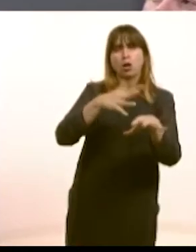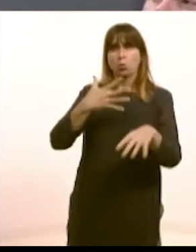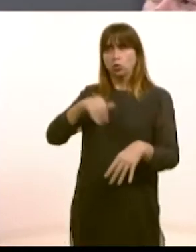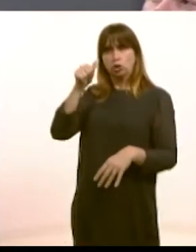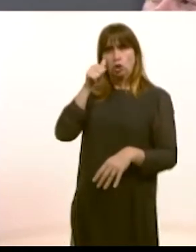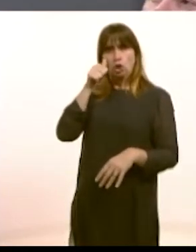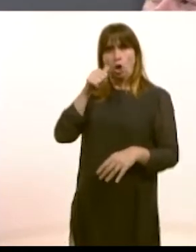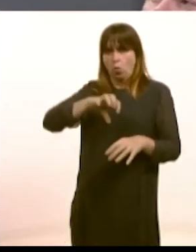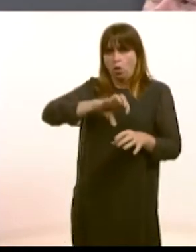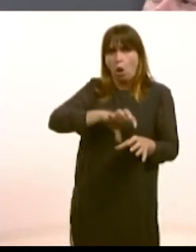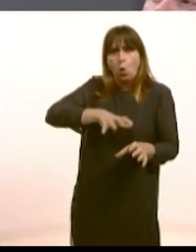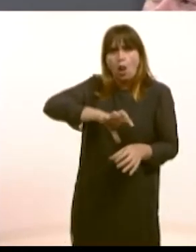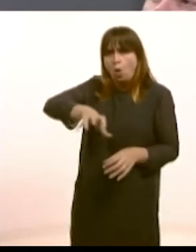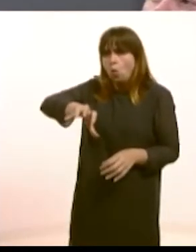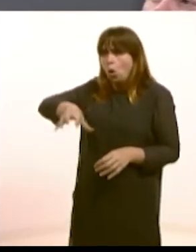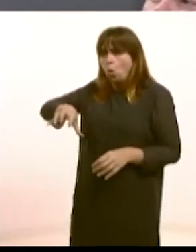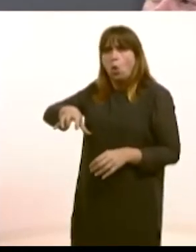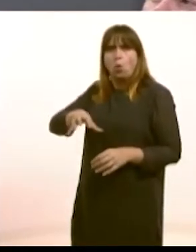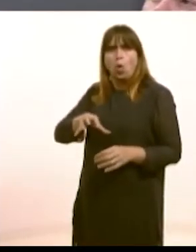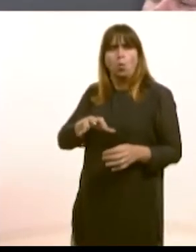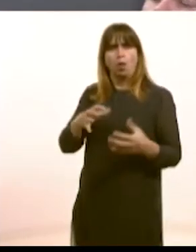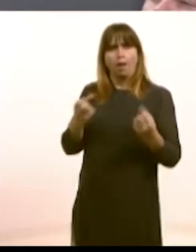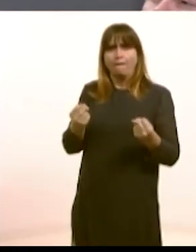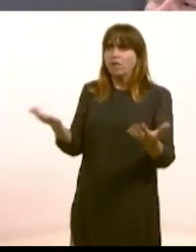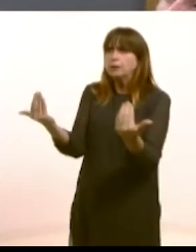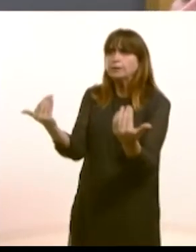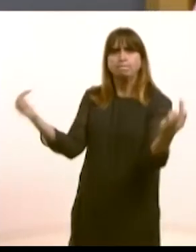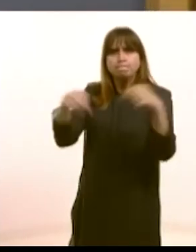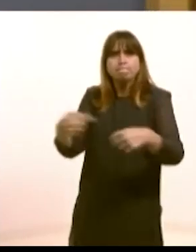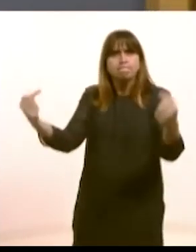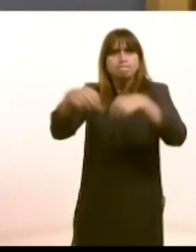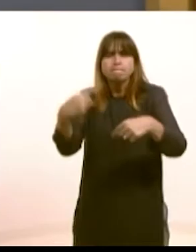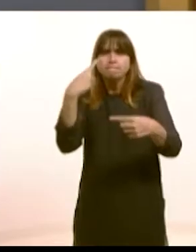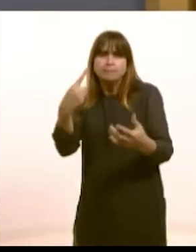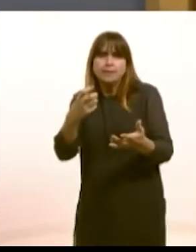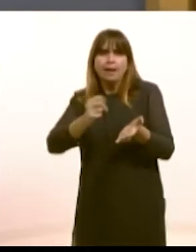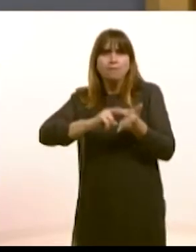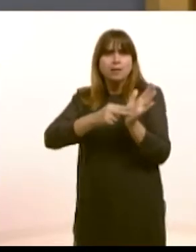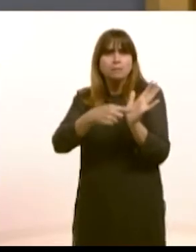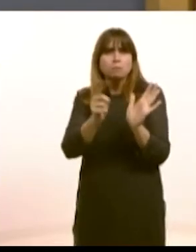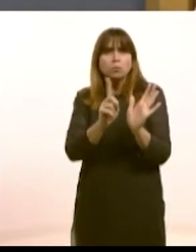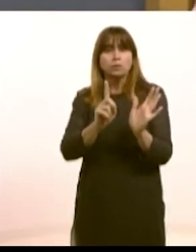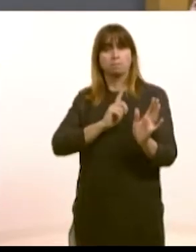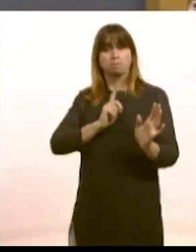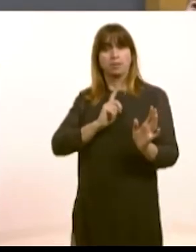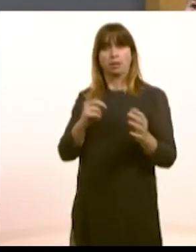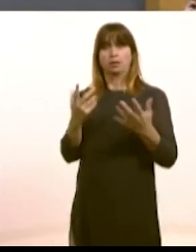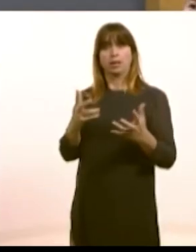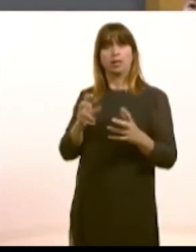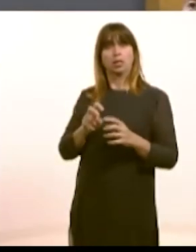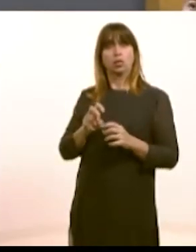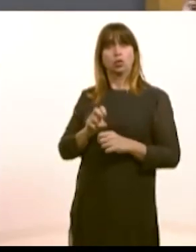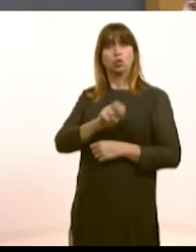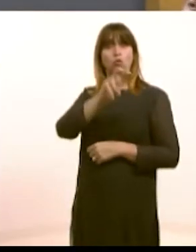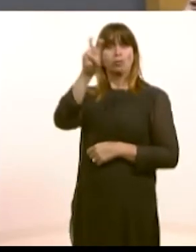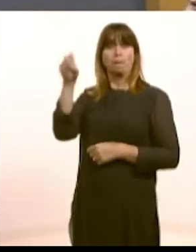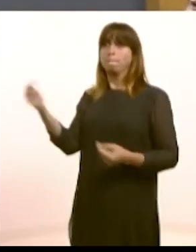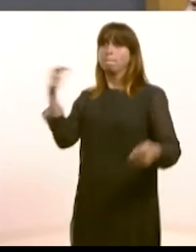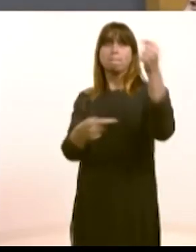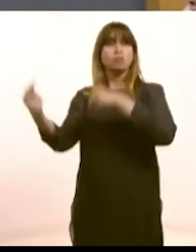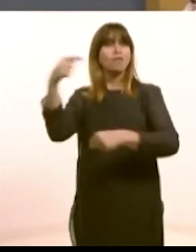its tourism strategy? And in addition, as the theme of World Tourism Day 2016 is Tourism for All, how is the Welsh